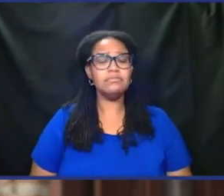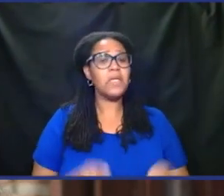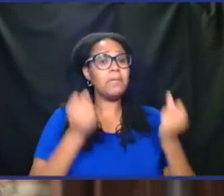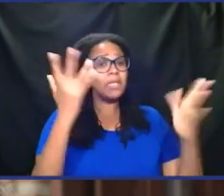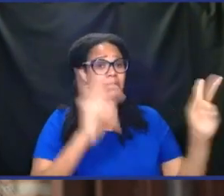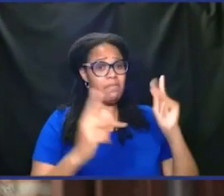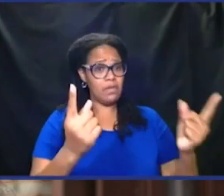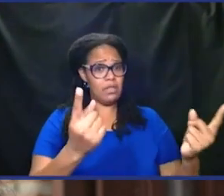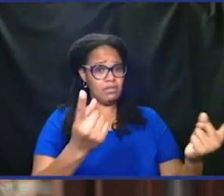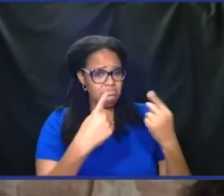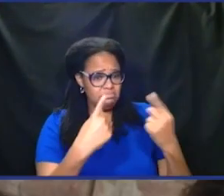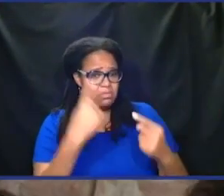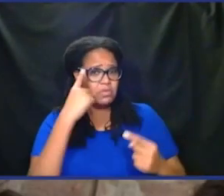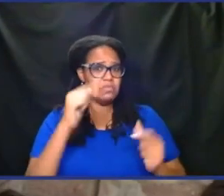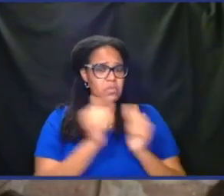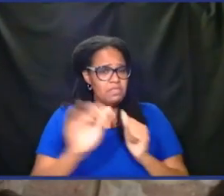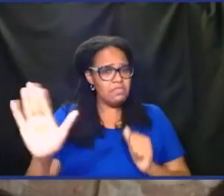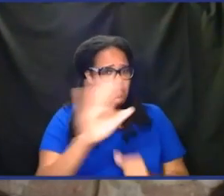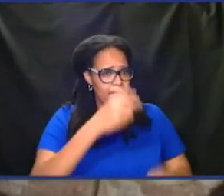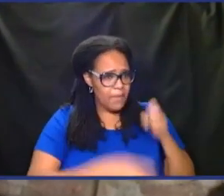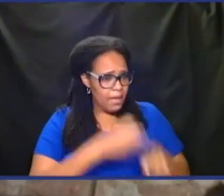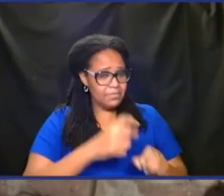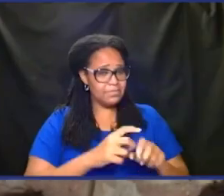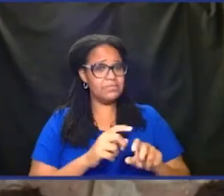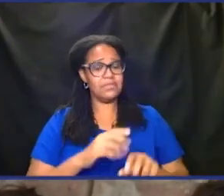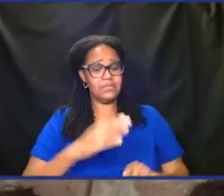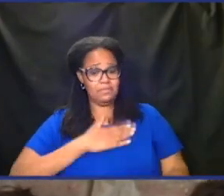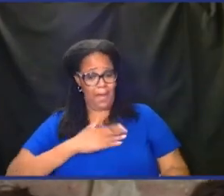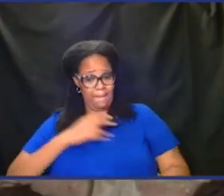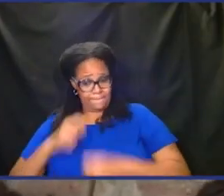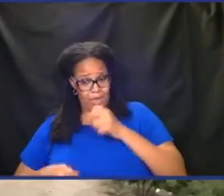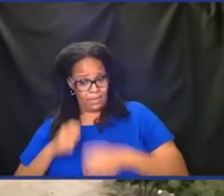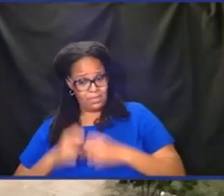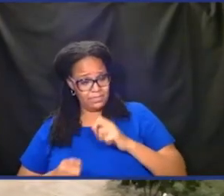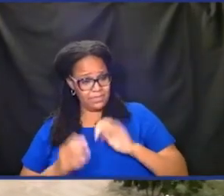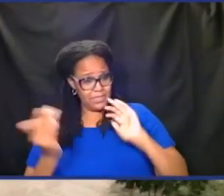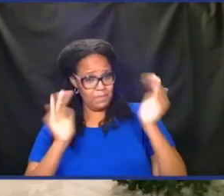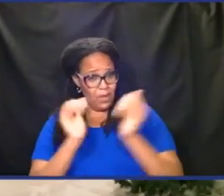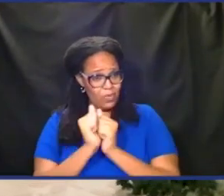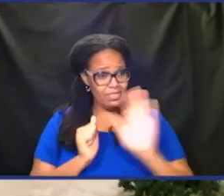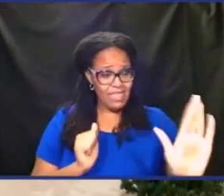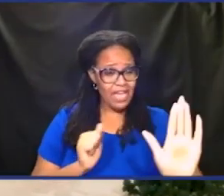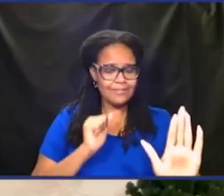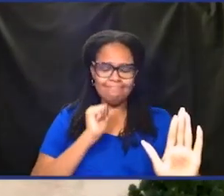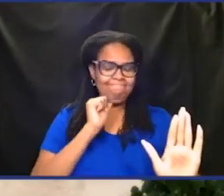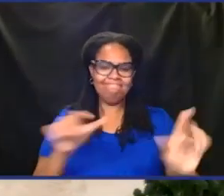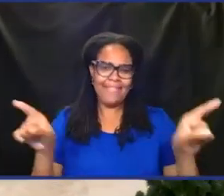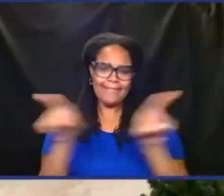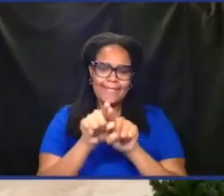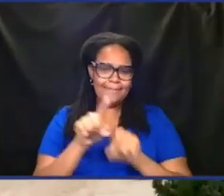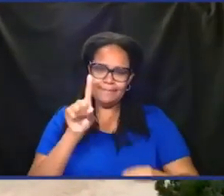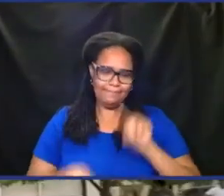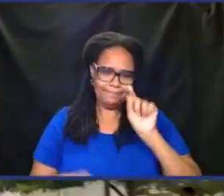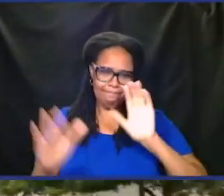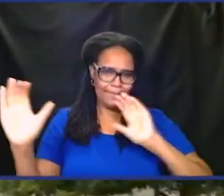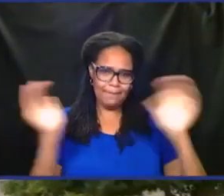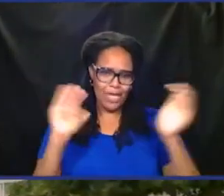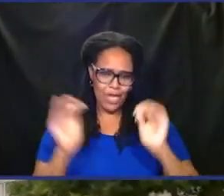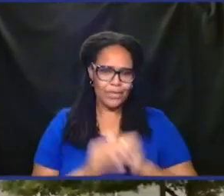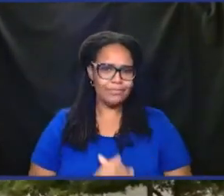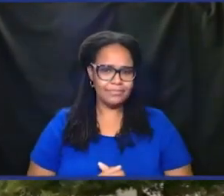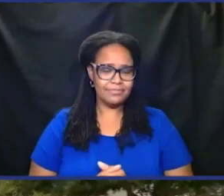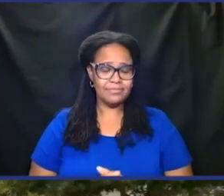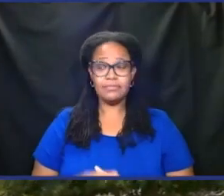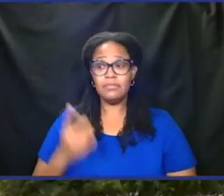son nada comparados para todos los que tienen mis pacientes y los migrantes. Dr. Pacheco and his Colombian colleagues